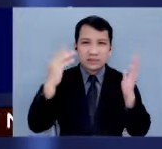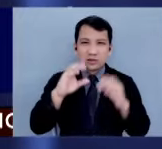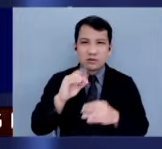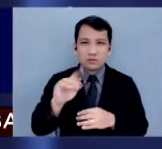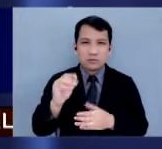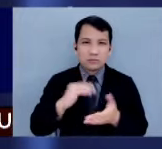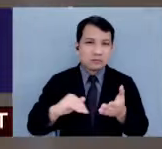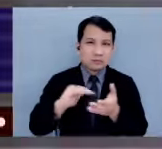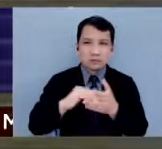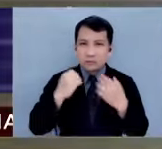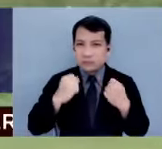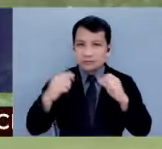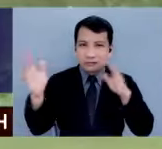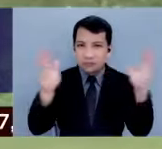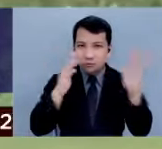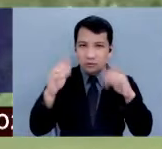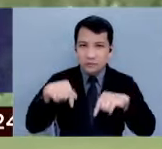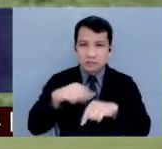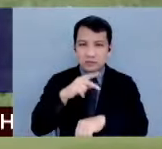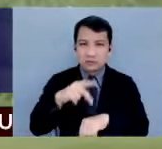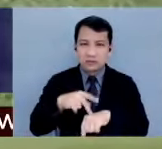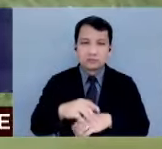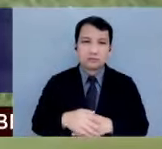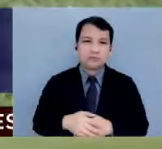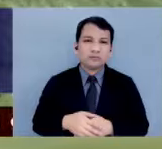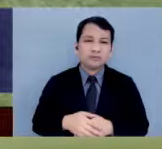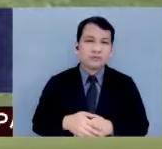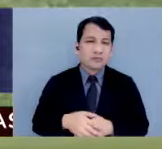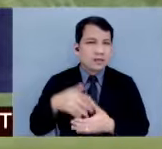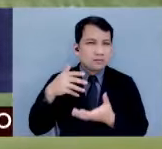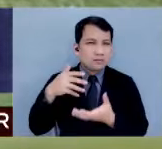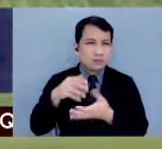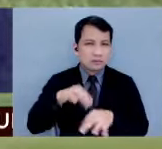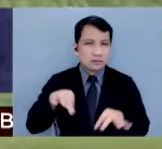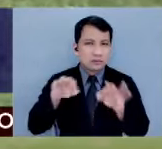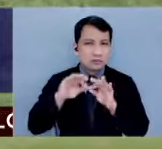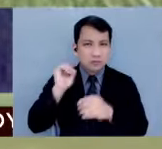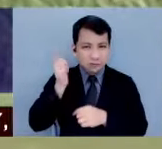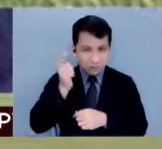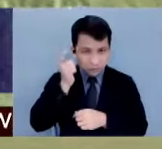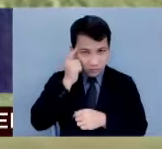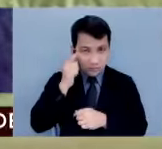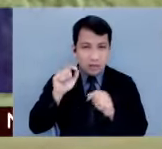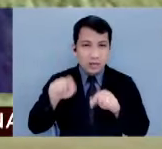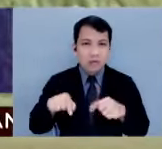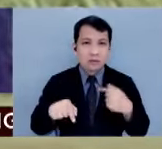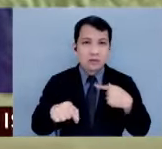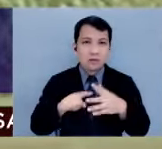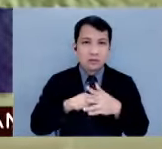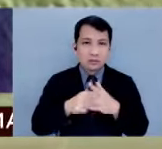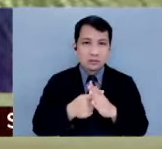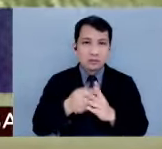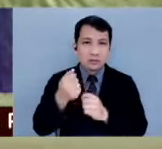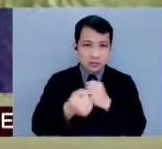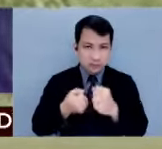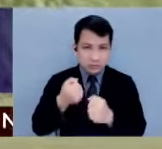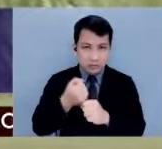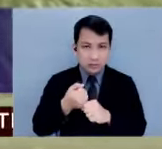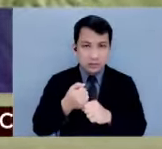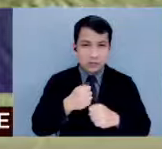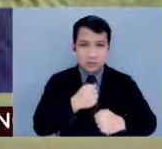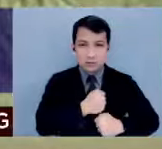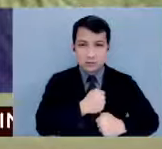in the Philippines. Kaya naman pinag-aaralan na raw ng gobyerno kung dapat na ring simulan ang taunang joint military